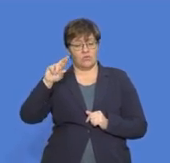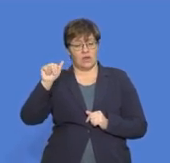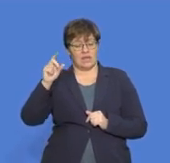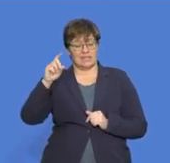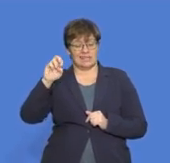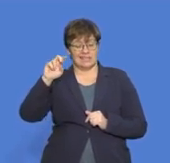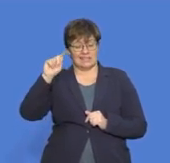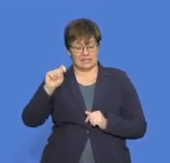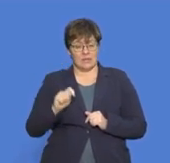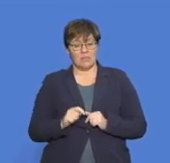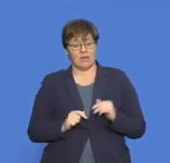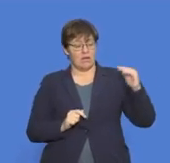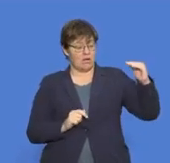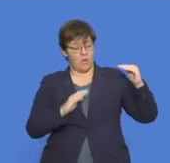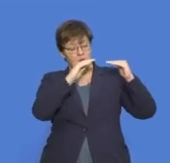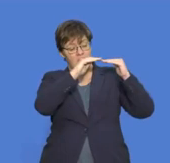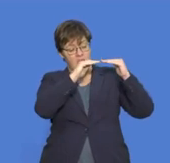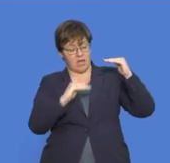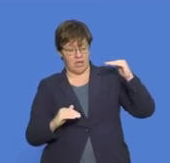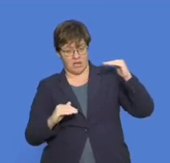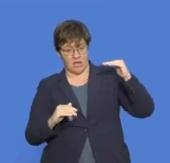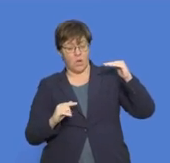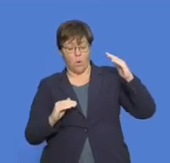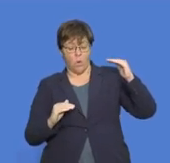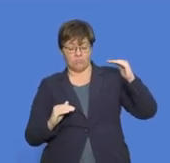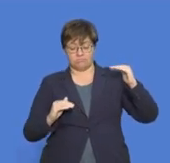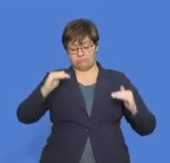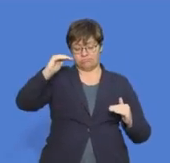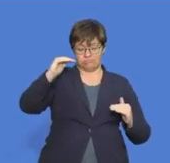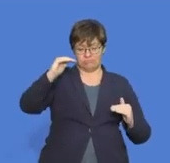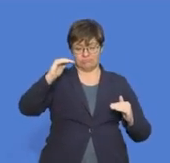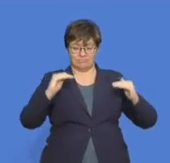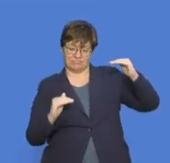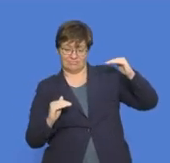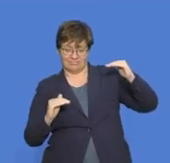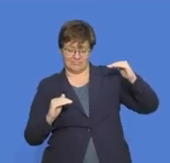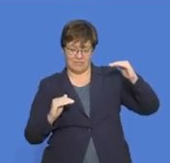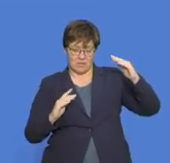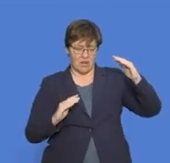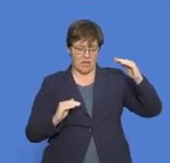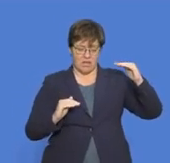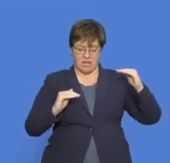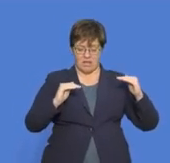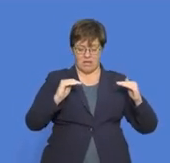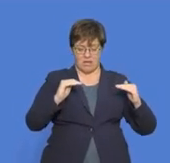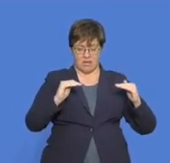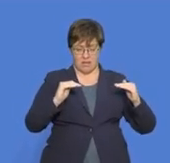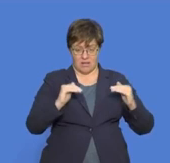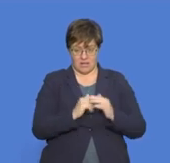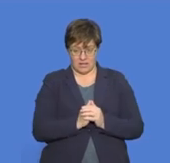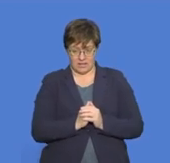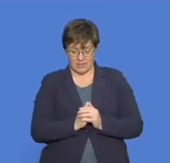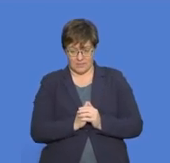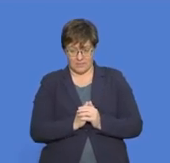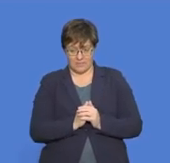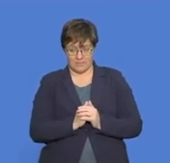the concentration of water here in the air and the concentration of water here inside